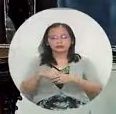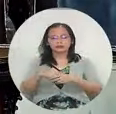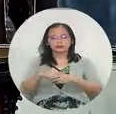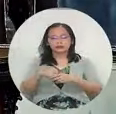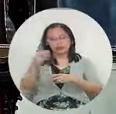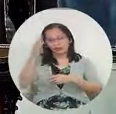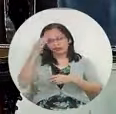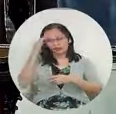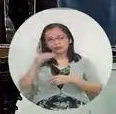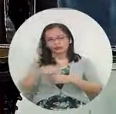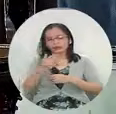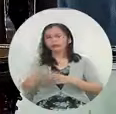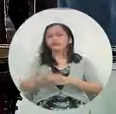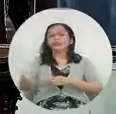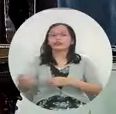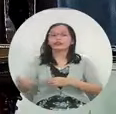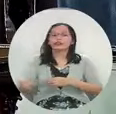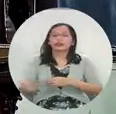I've not gone to Bible college.